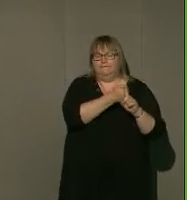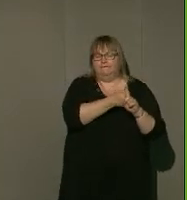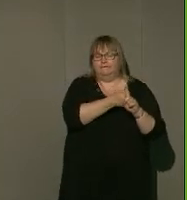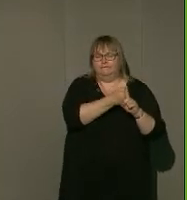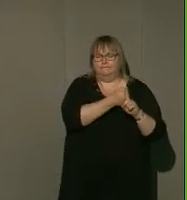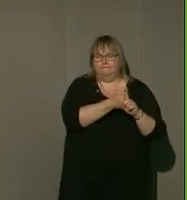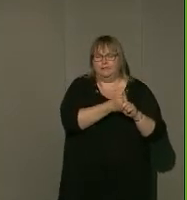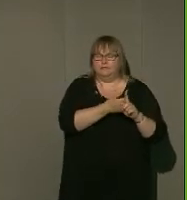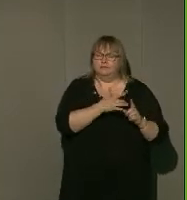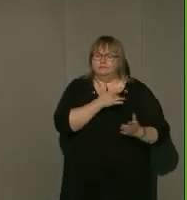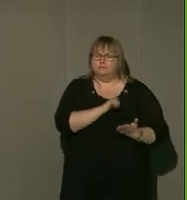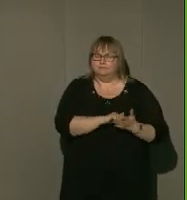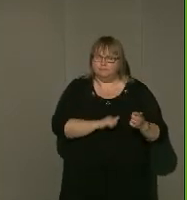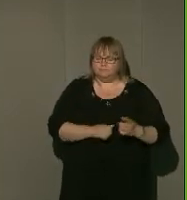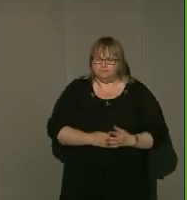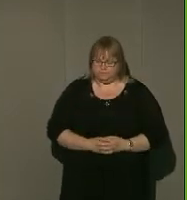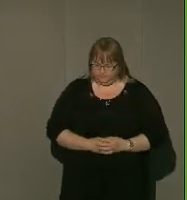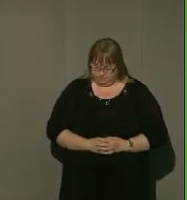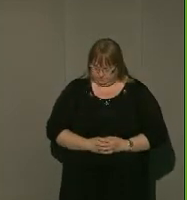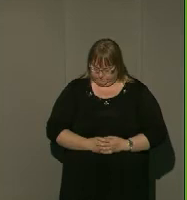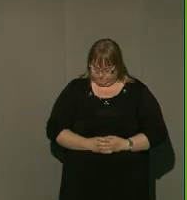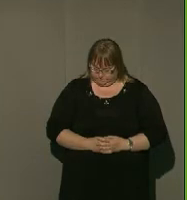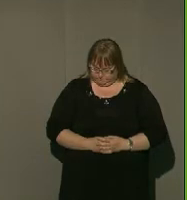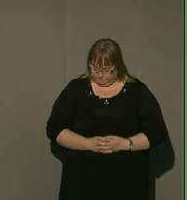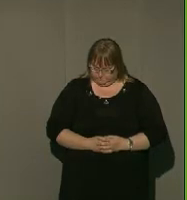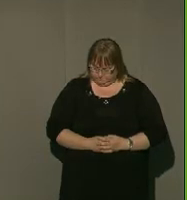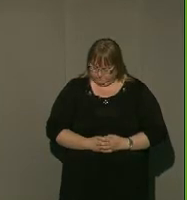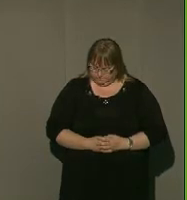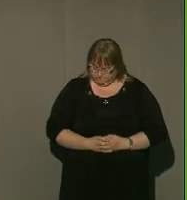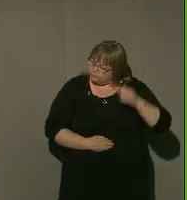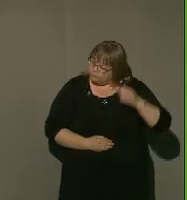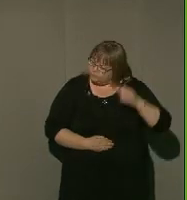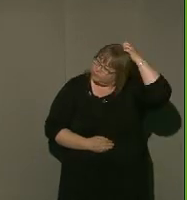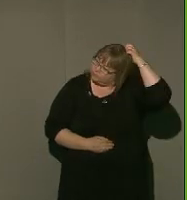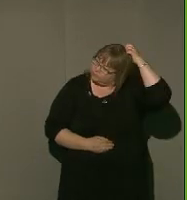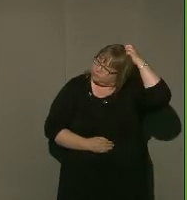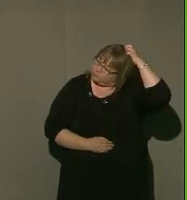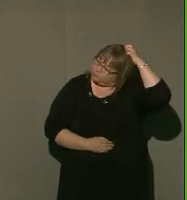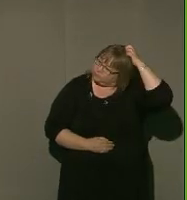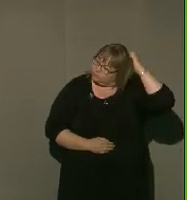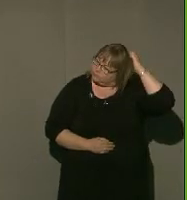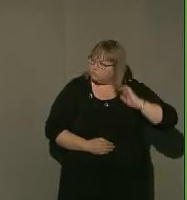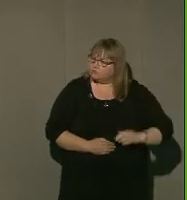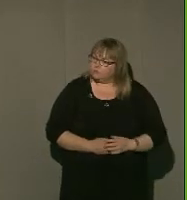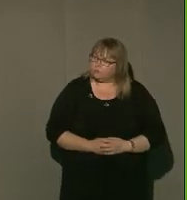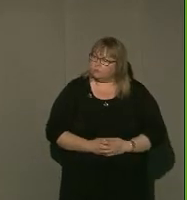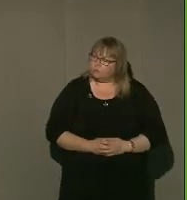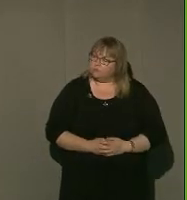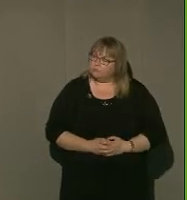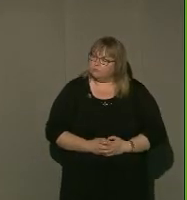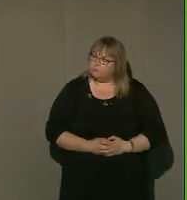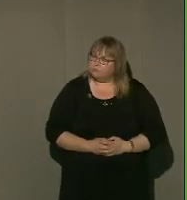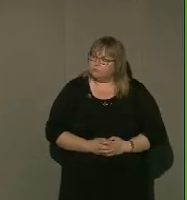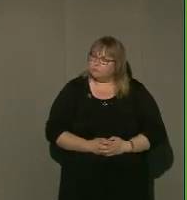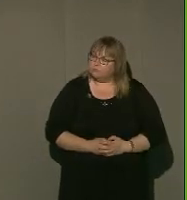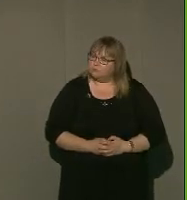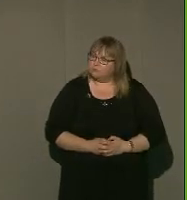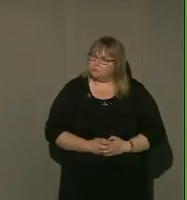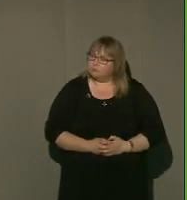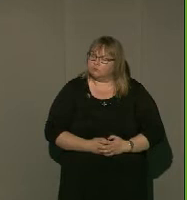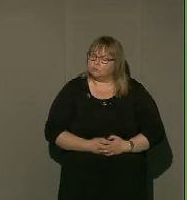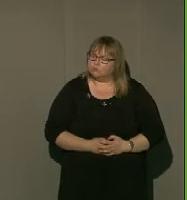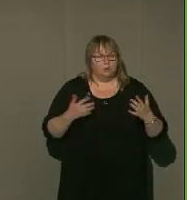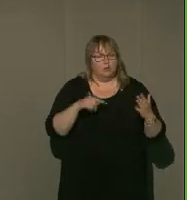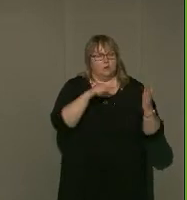their, yeah. Anyhow. Oh, the petition. Okay. So apparently it says the petition.